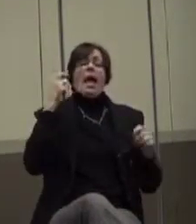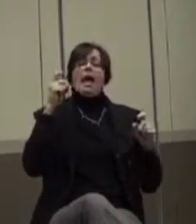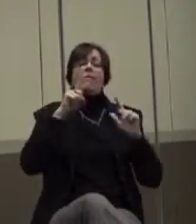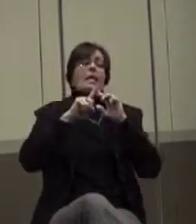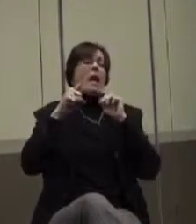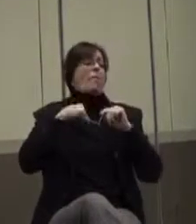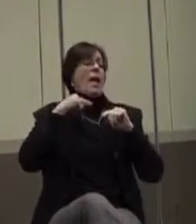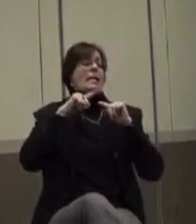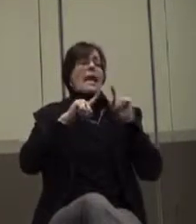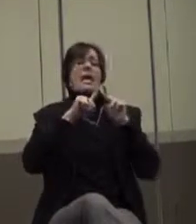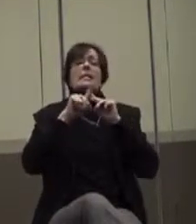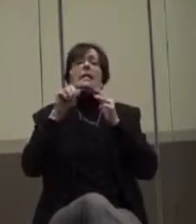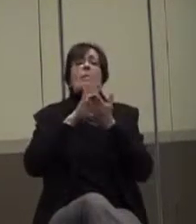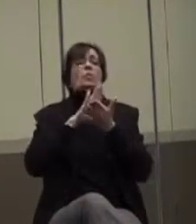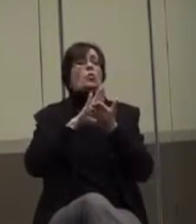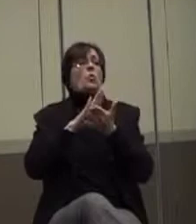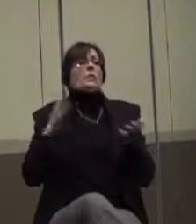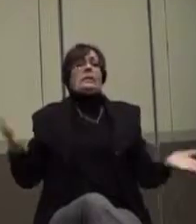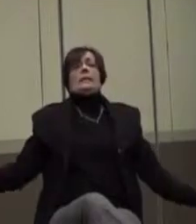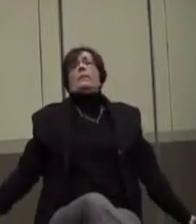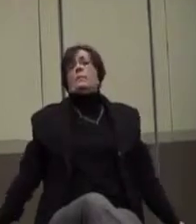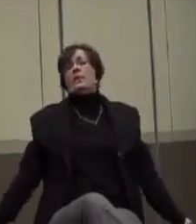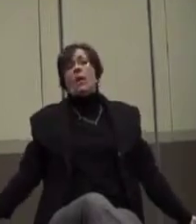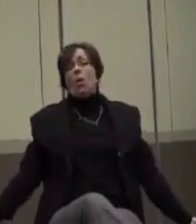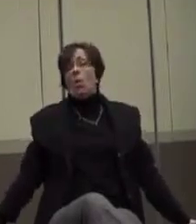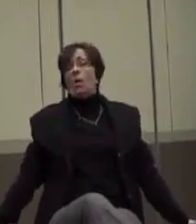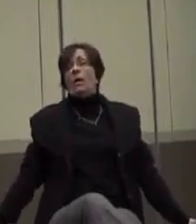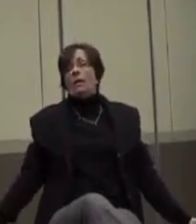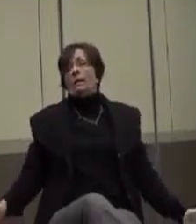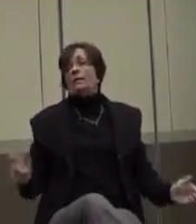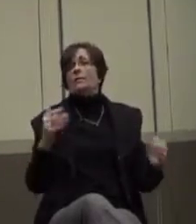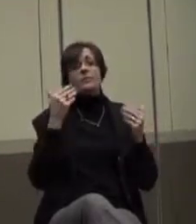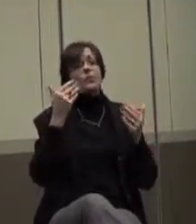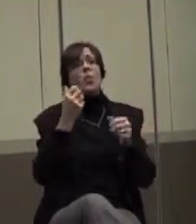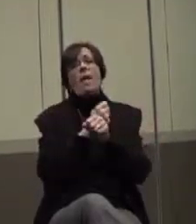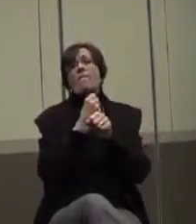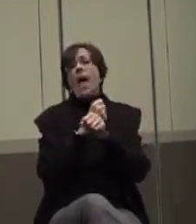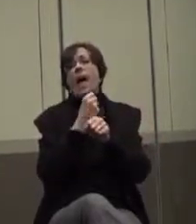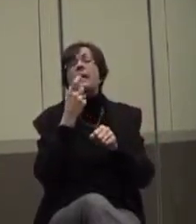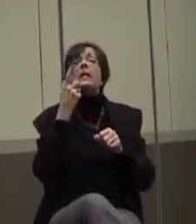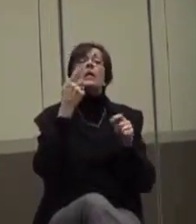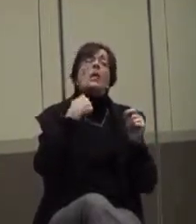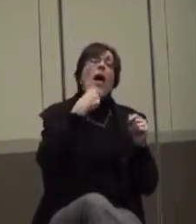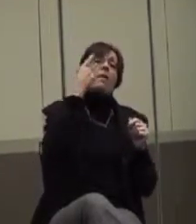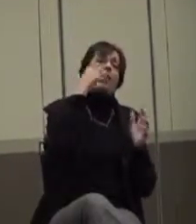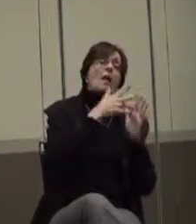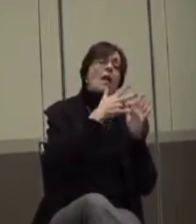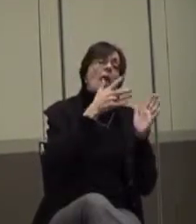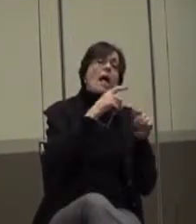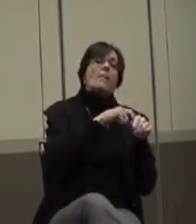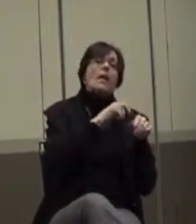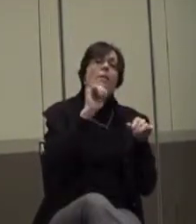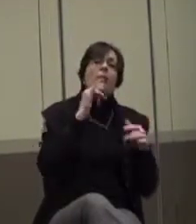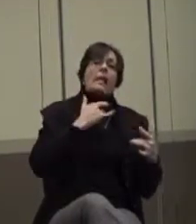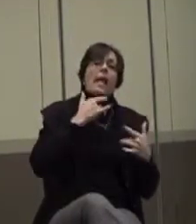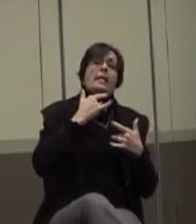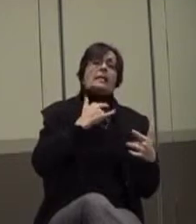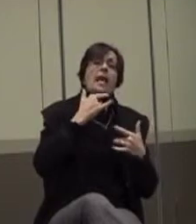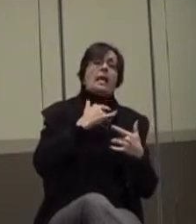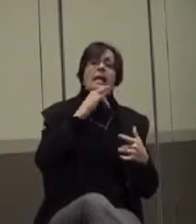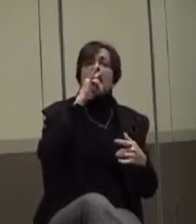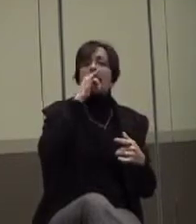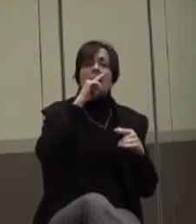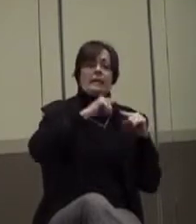school system. I don't know where I go, so I'm a fight them. Right. And we've talked before. I think a lot of times, like anxiety, you were saying the kids